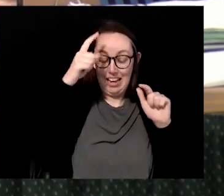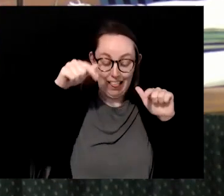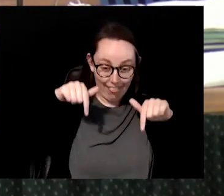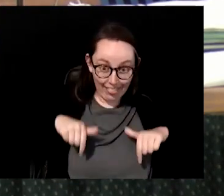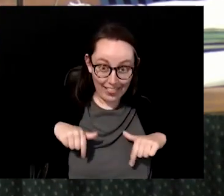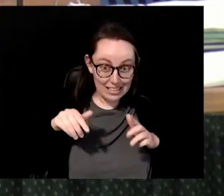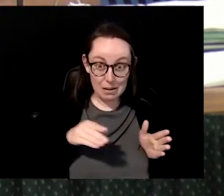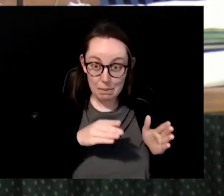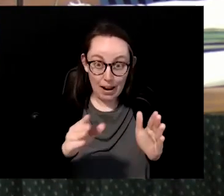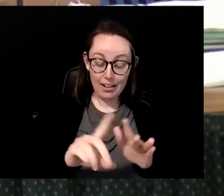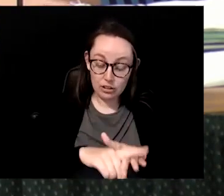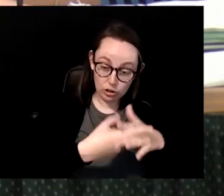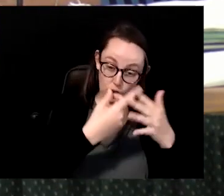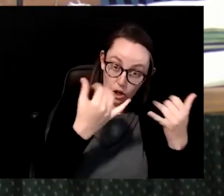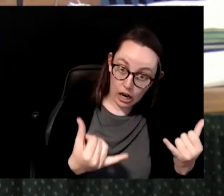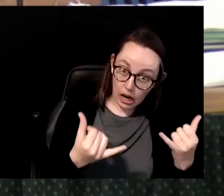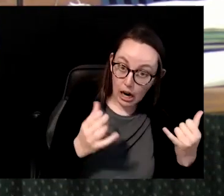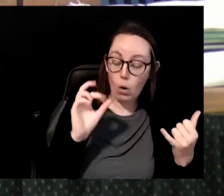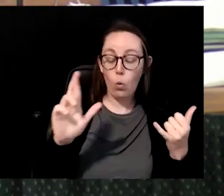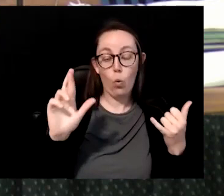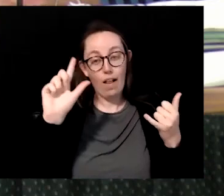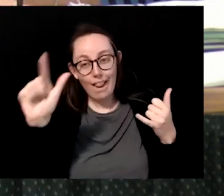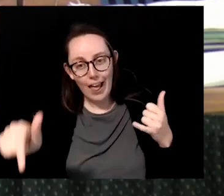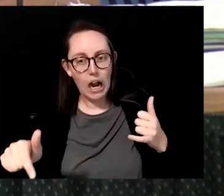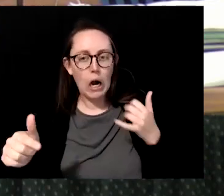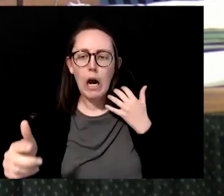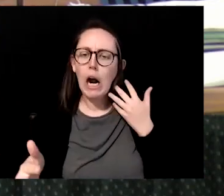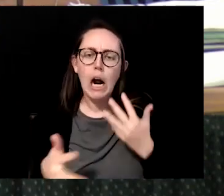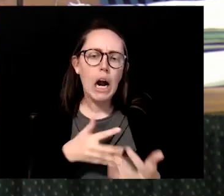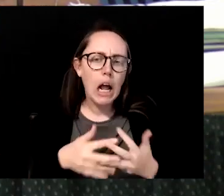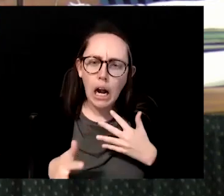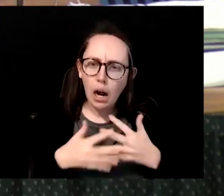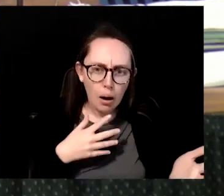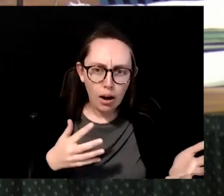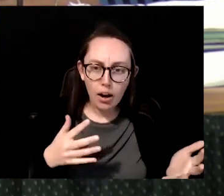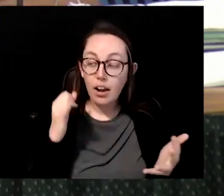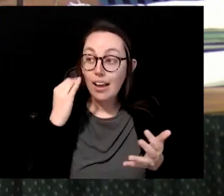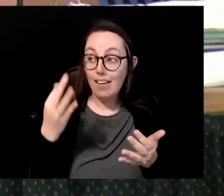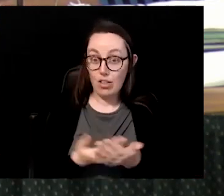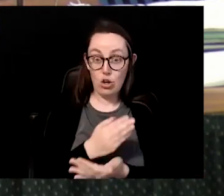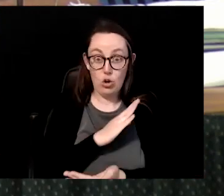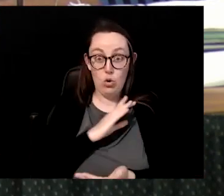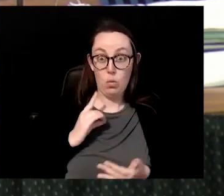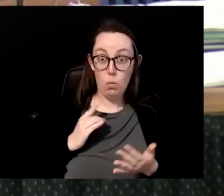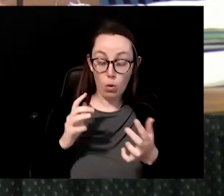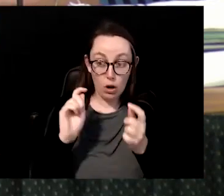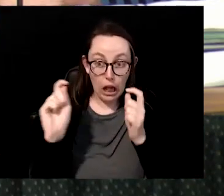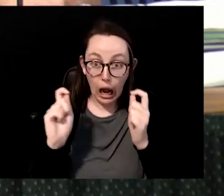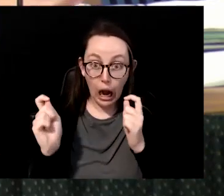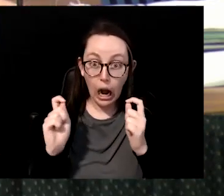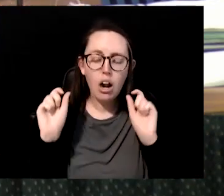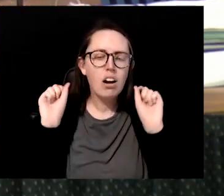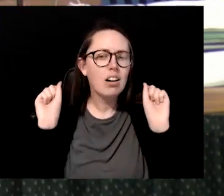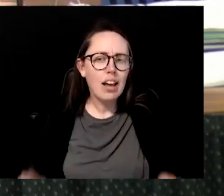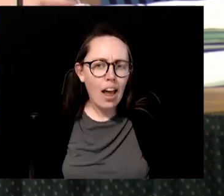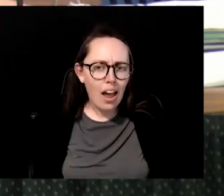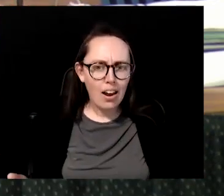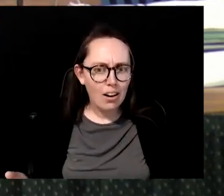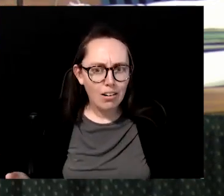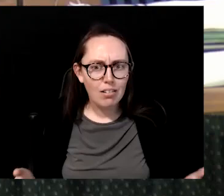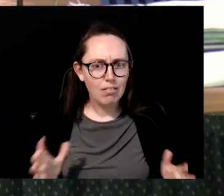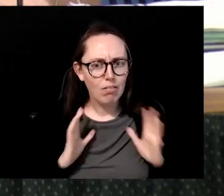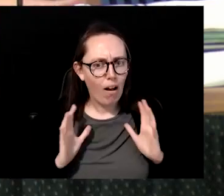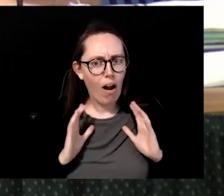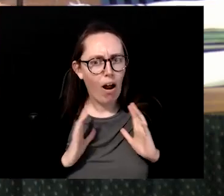and the new board um you know wants to tweak it they're certainly welcome to I don't think